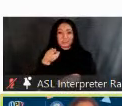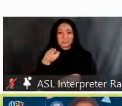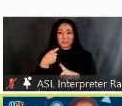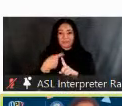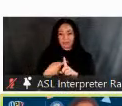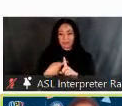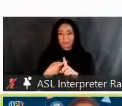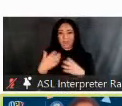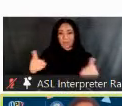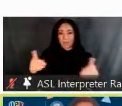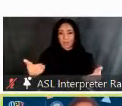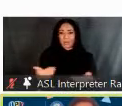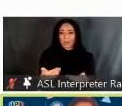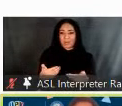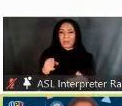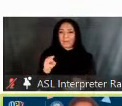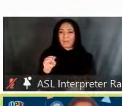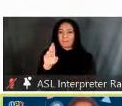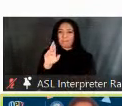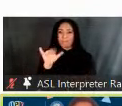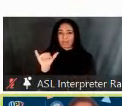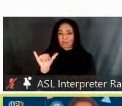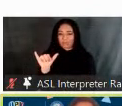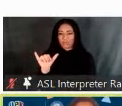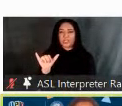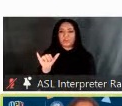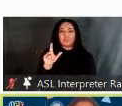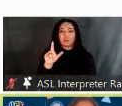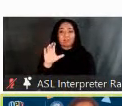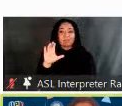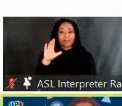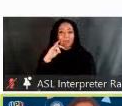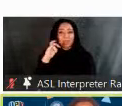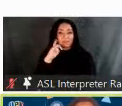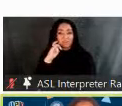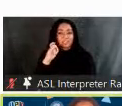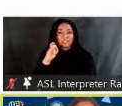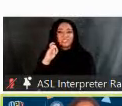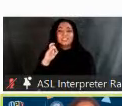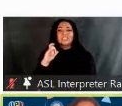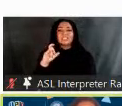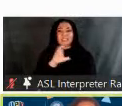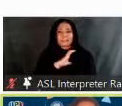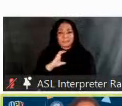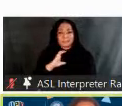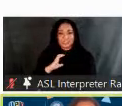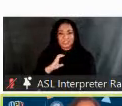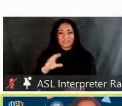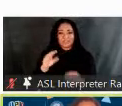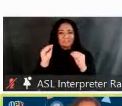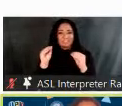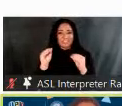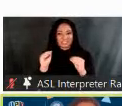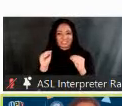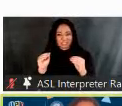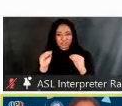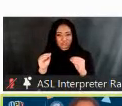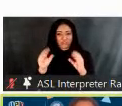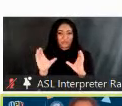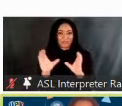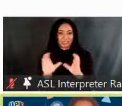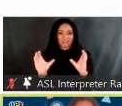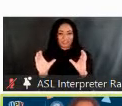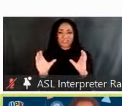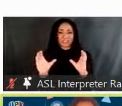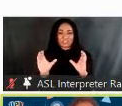Sandy, the Executive Director of the California Commission on Teacher Credentialing, to make some remarks about the contributions of